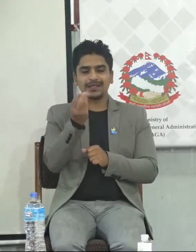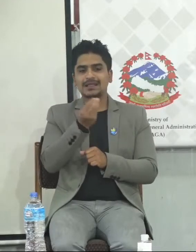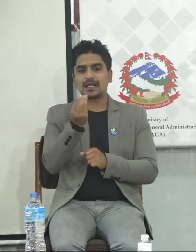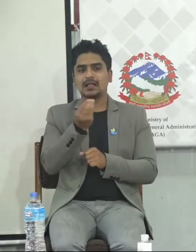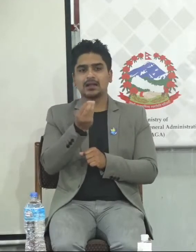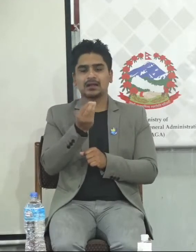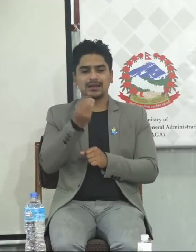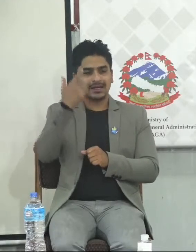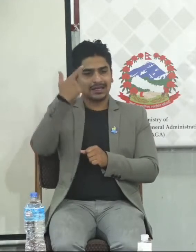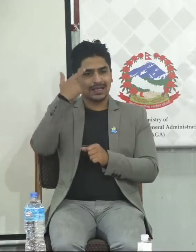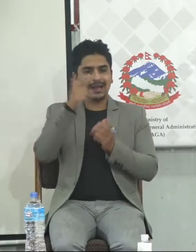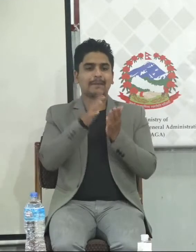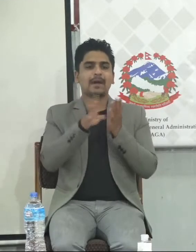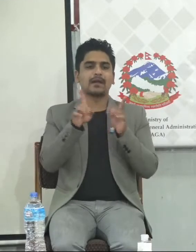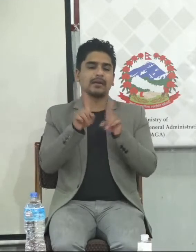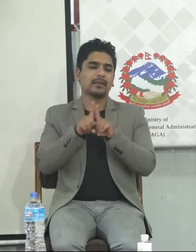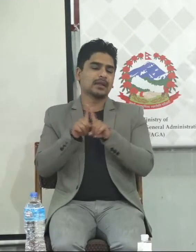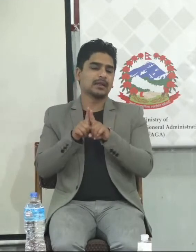basic knowledge as well.